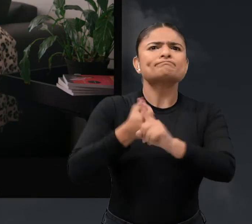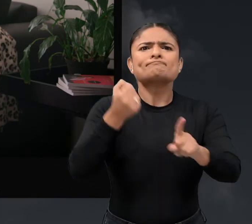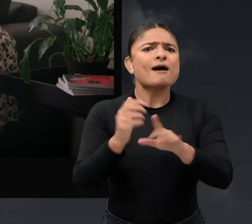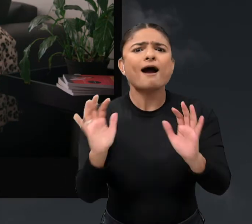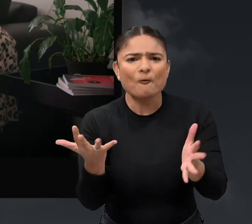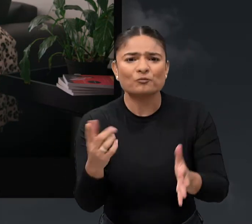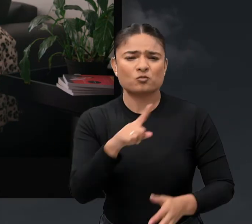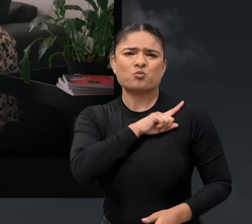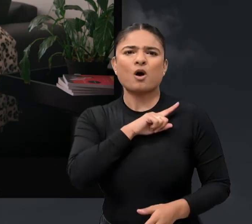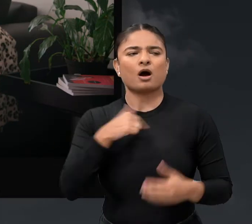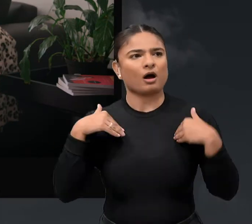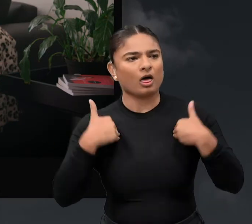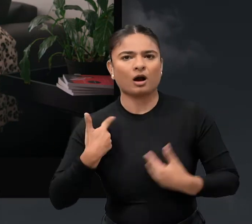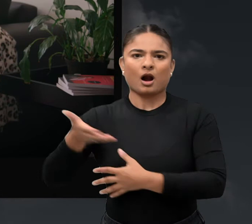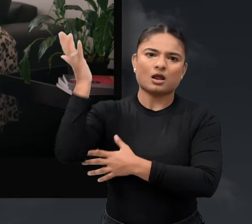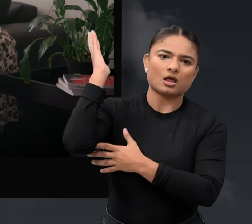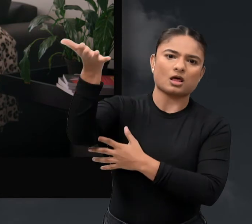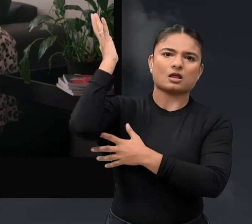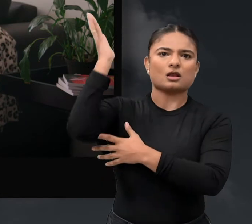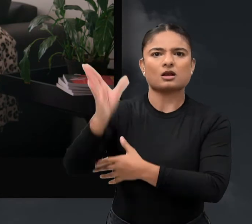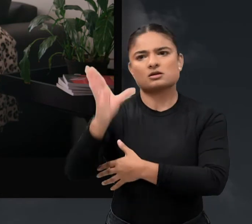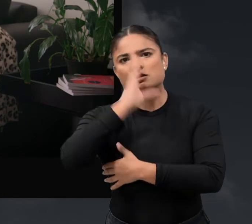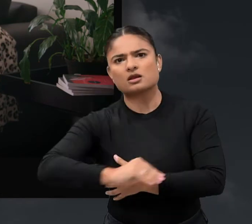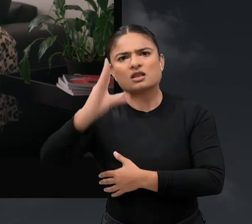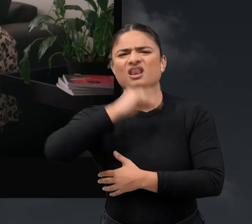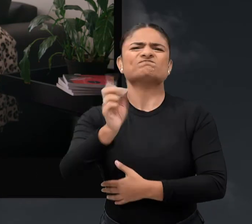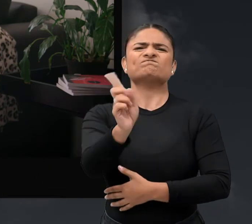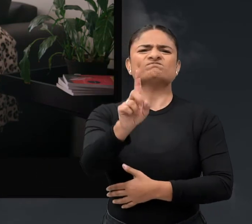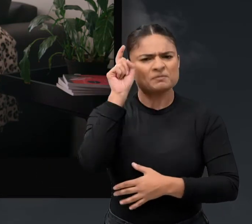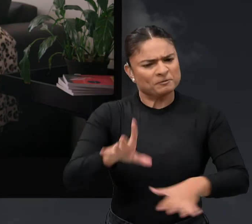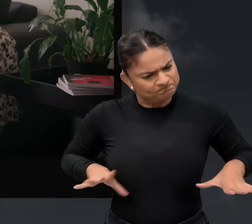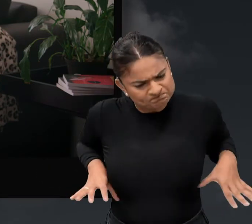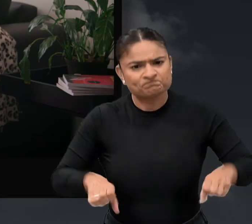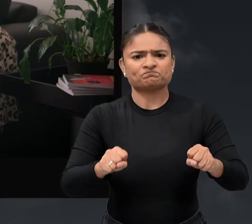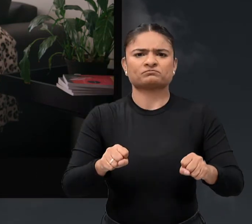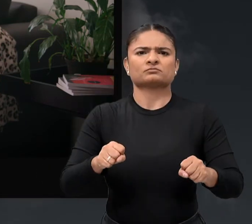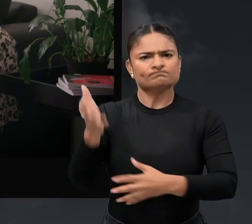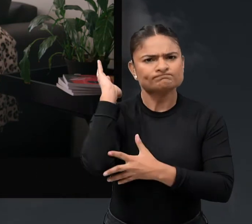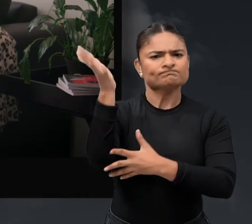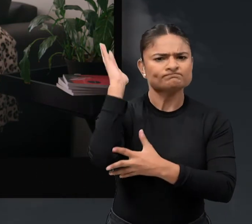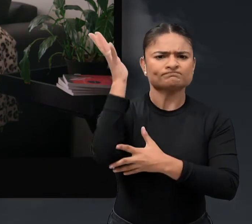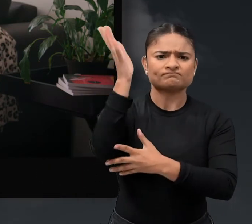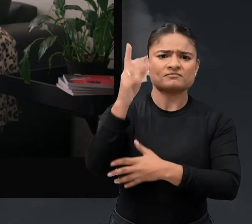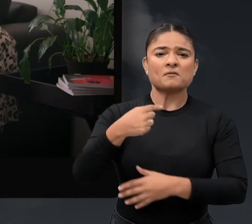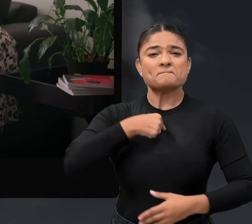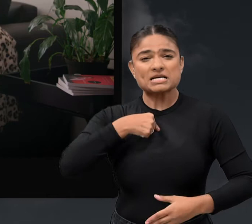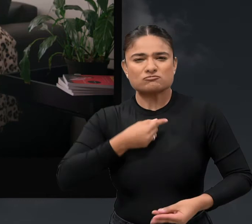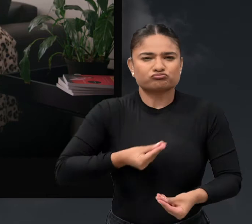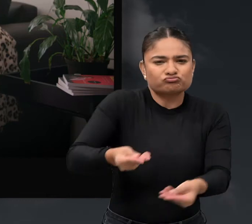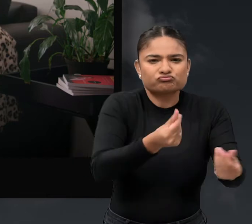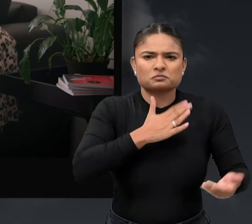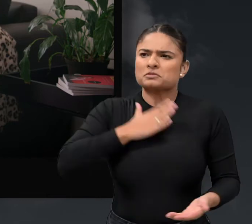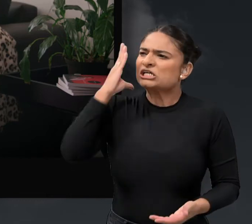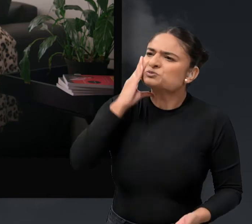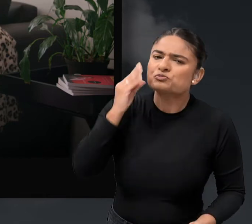because I'm tired. I don't want to just talk. And I thought, let me be a disability champion. So through being with me and